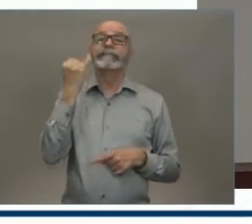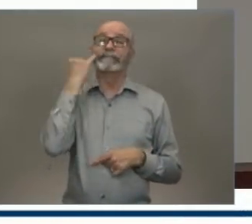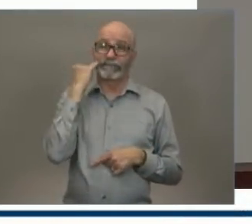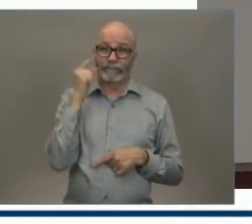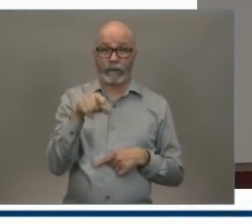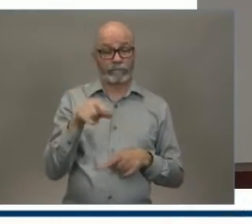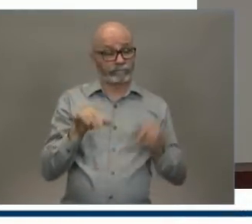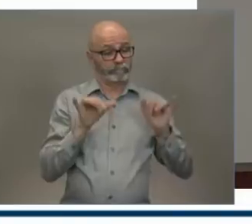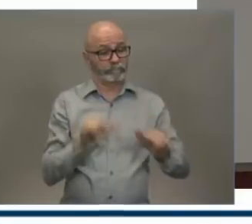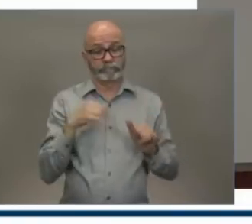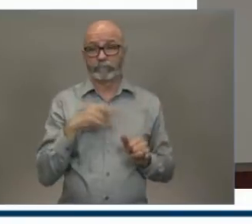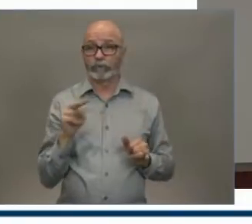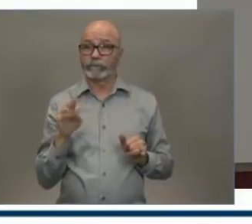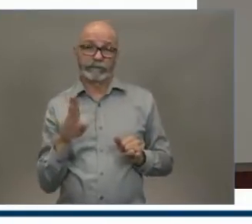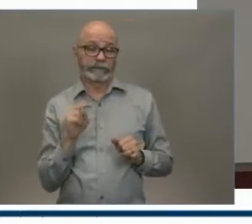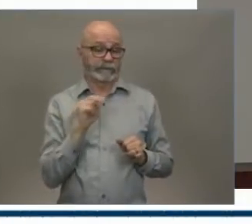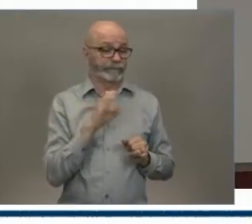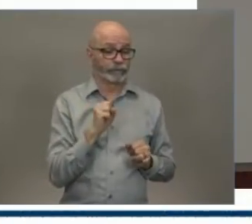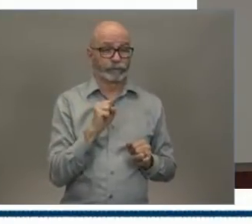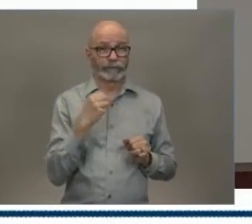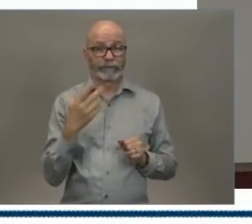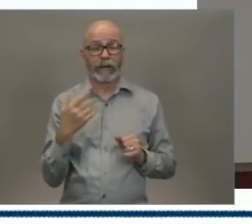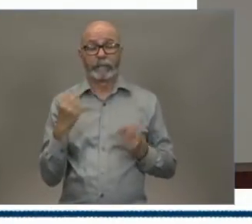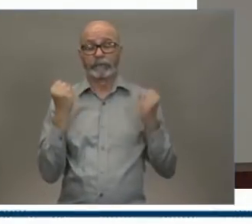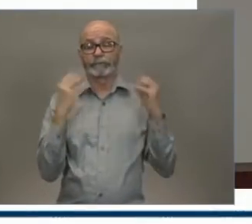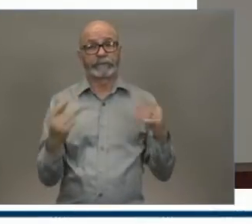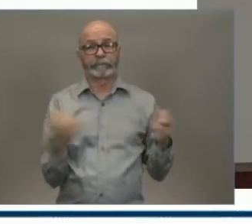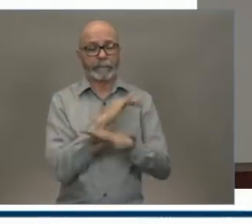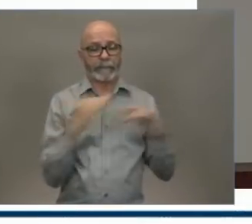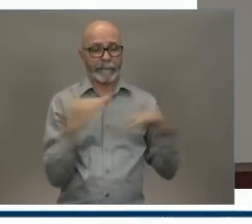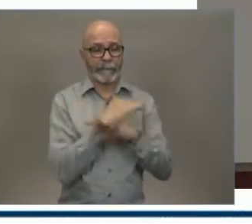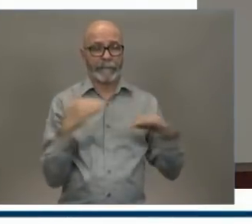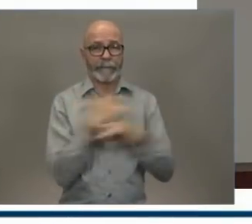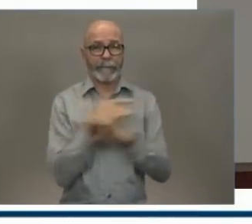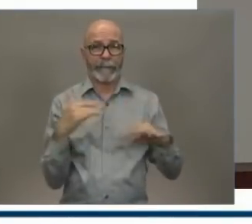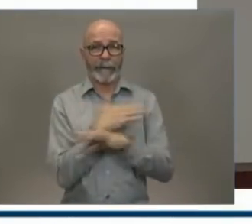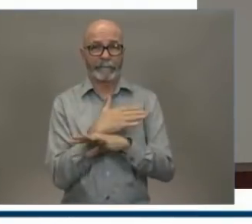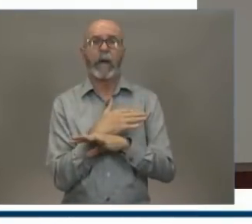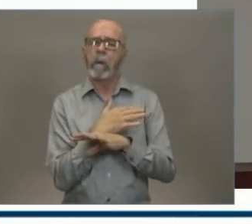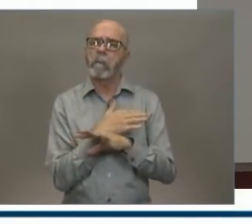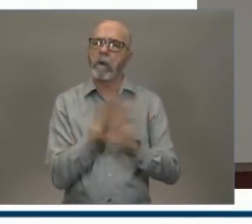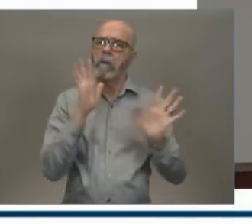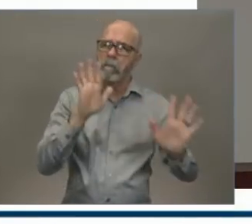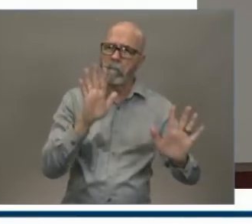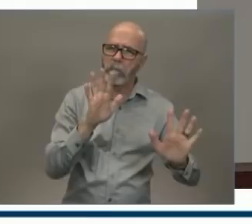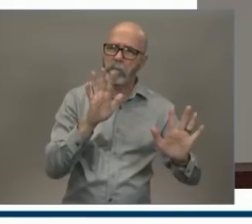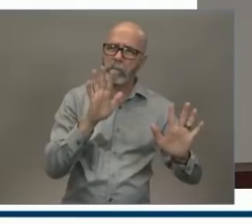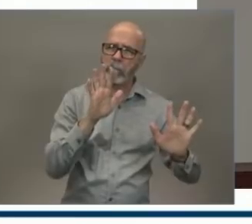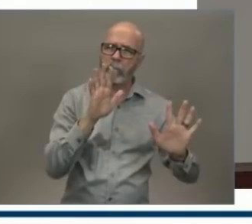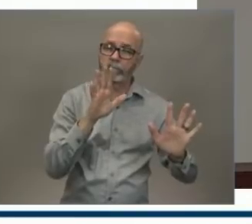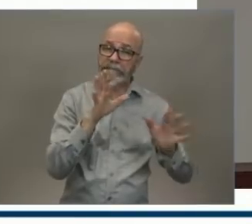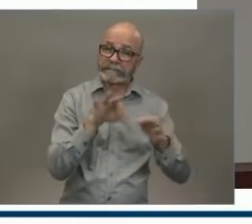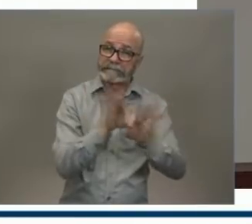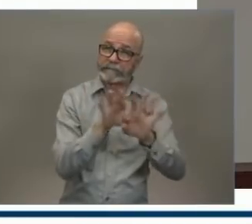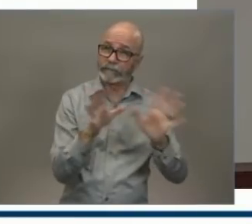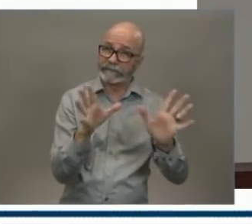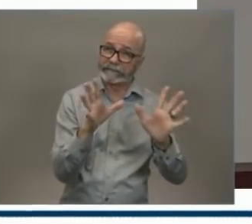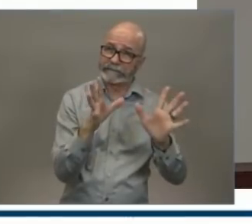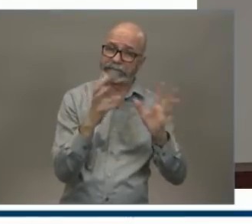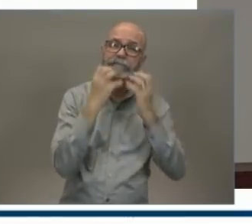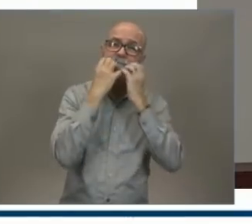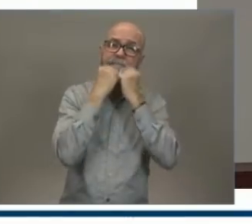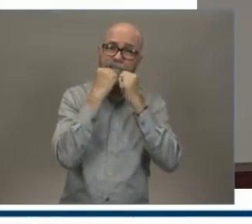Brunswick, we needed to find a way to allow those to happen as safely as possible, and so we've developed this protocol